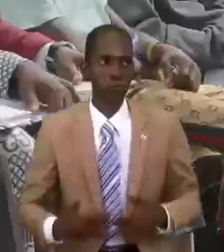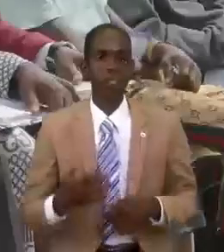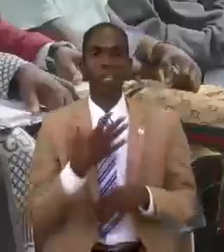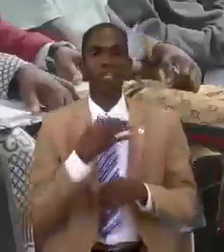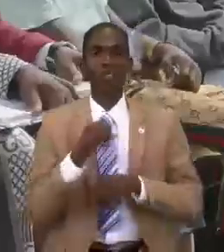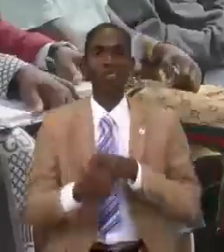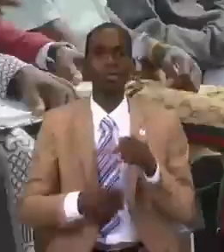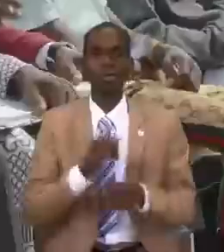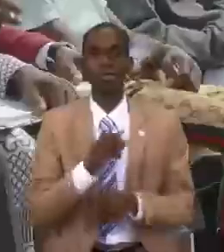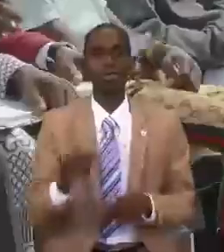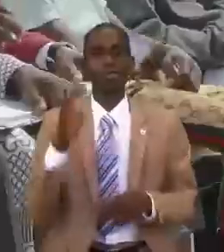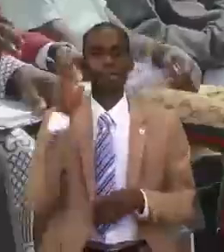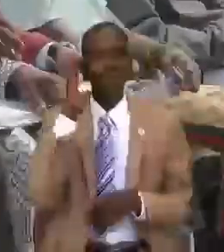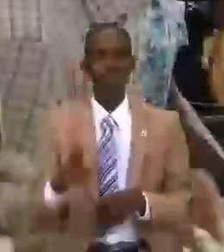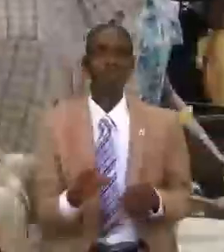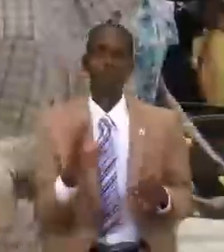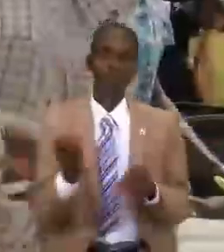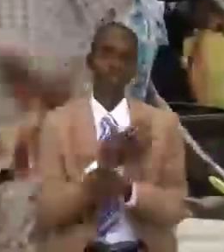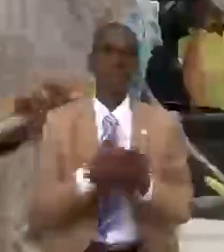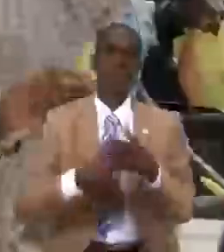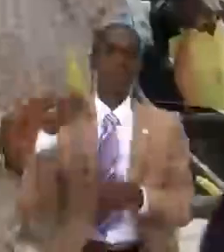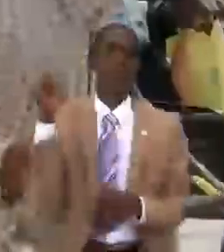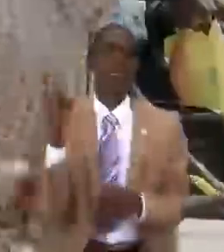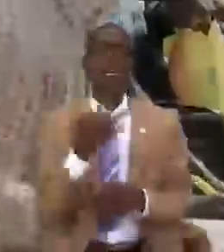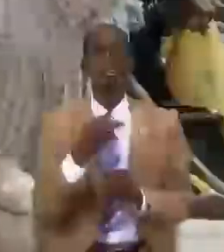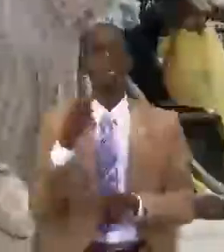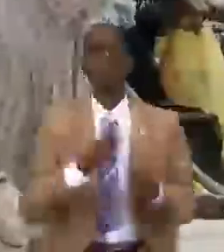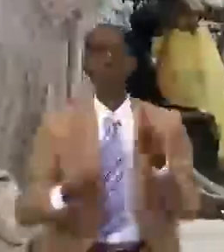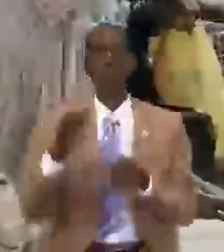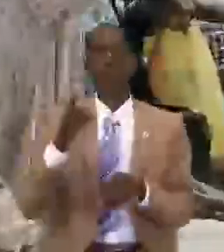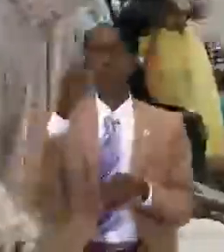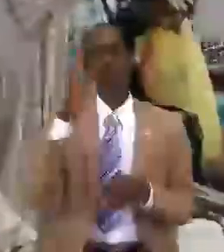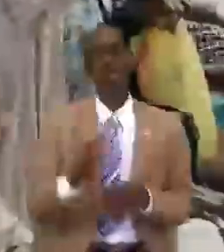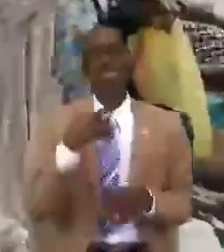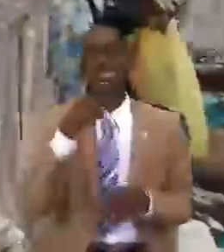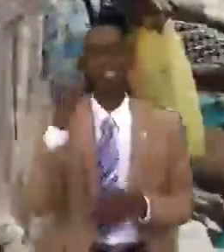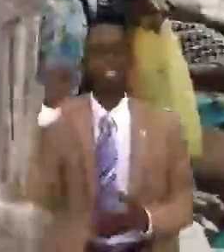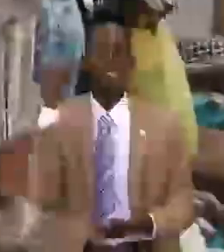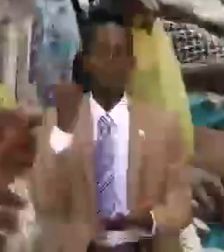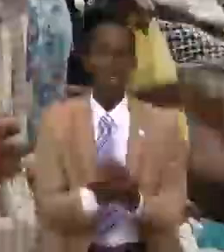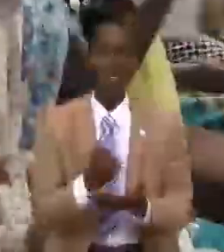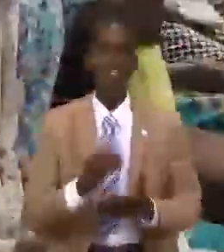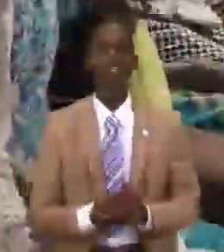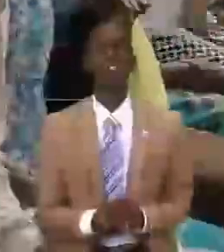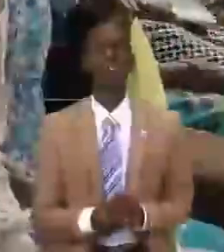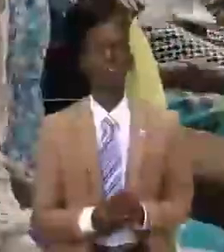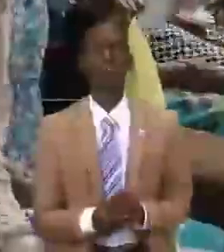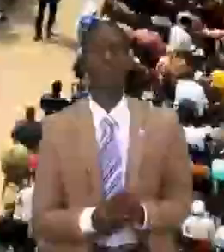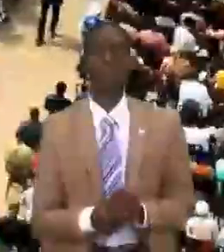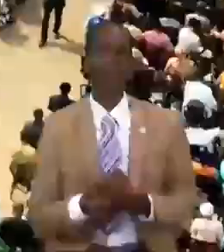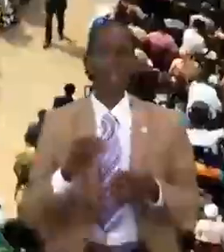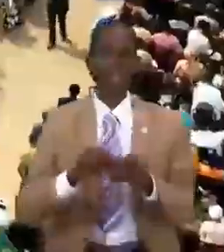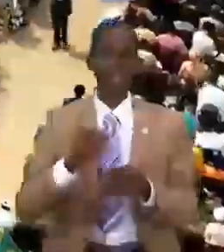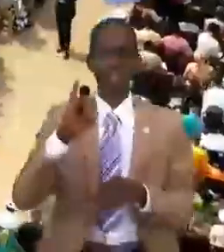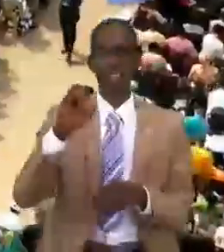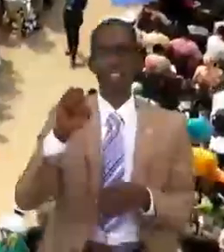And the people of God said, yeah. Isaiah chapter 61, we're looking at verse